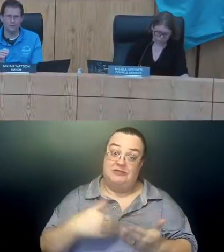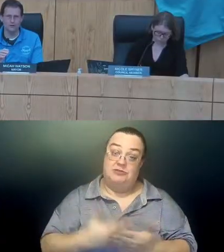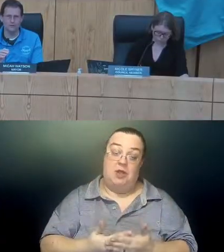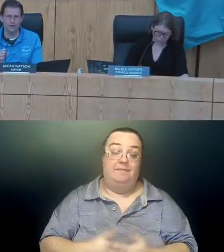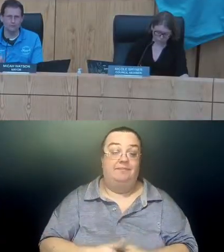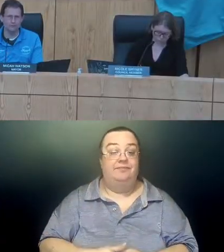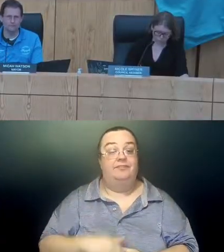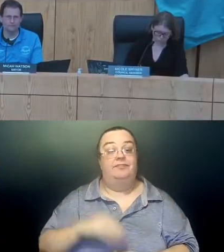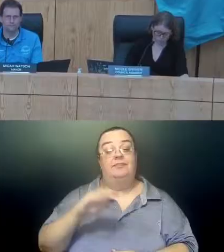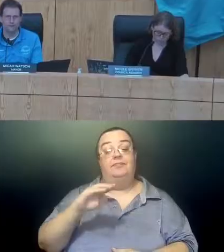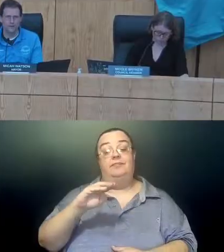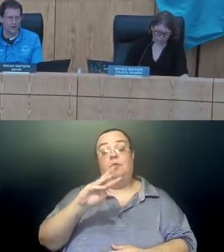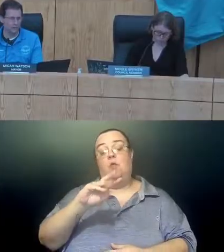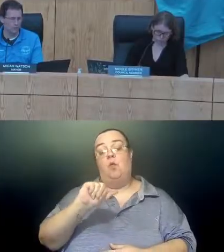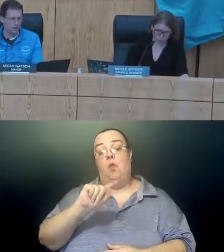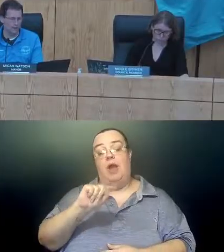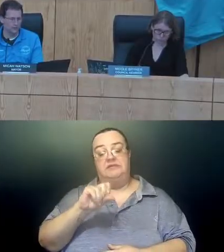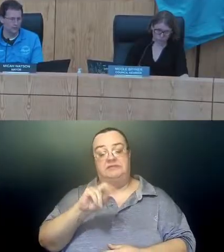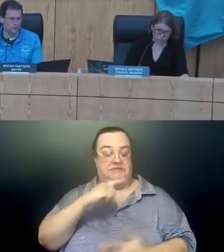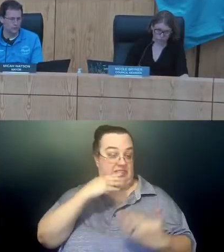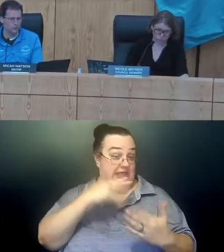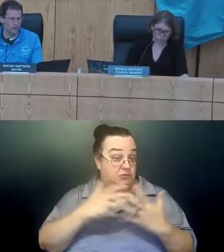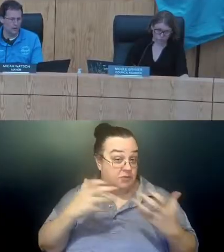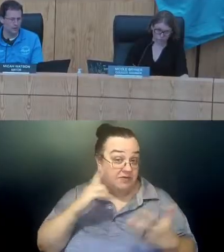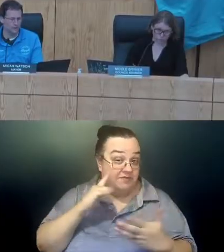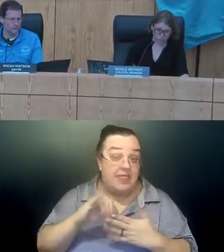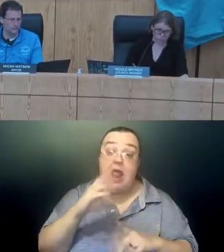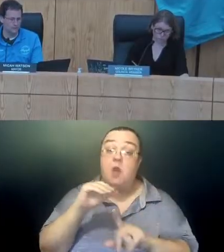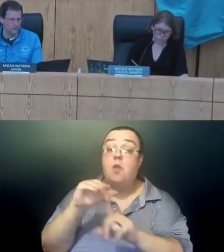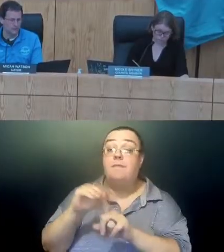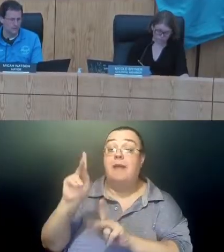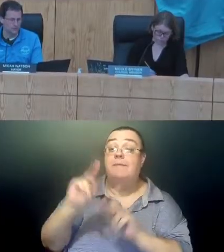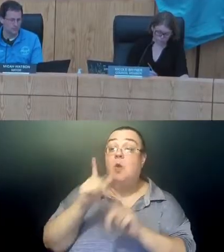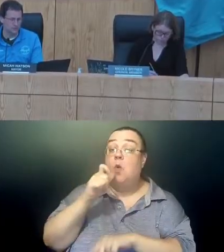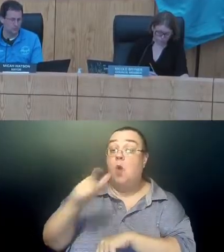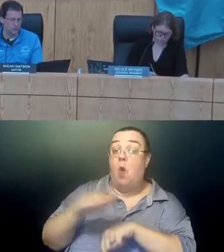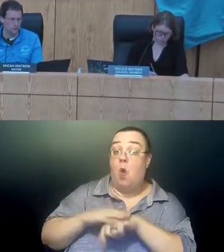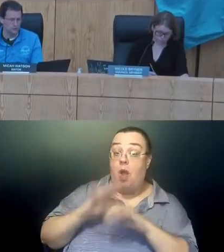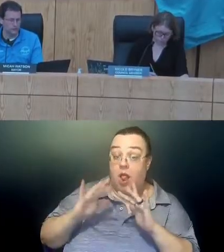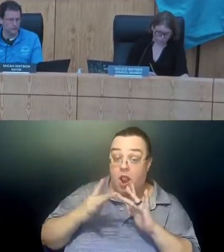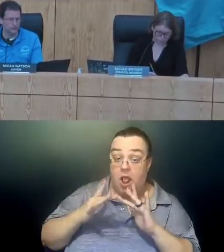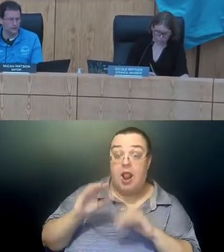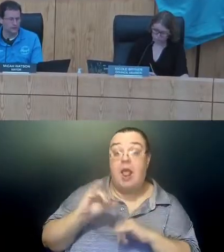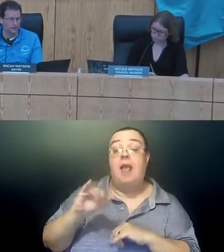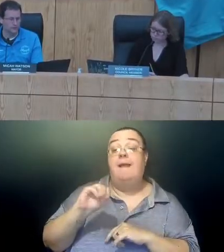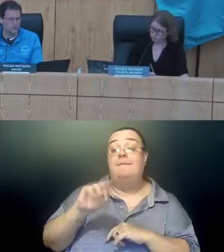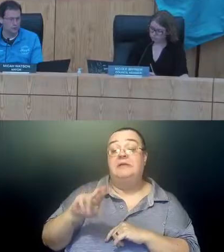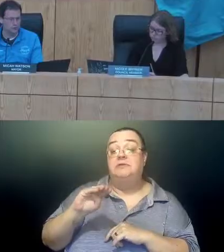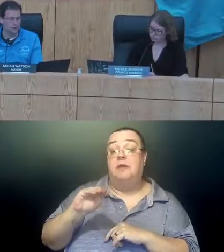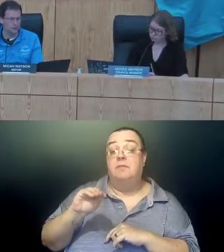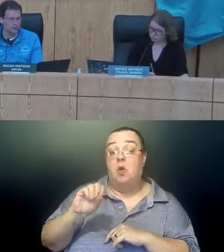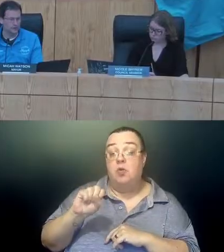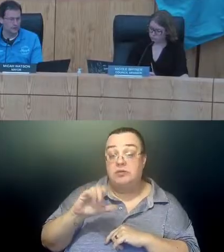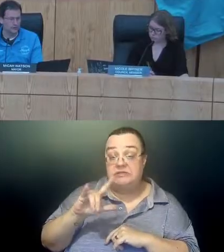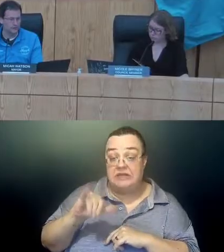Thank you so much for that. And a reminder to folks online, such as Mr. Mosley,